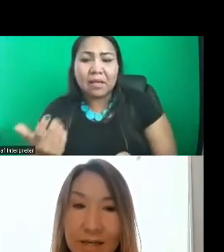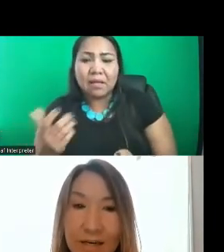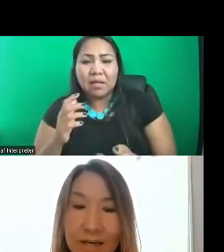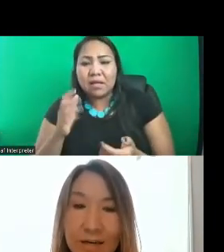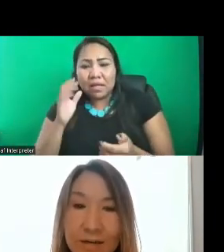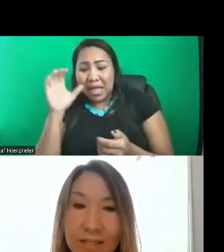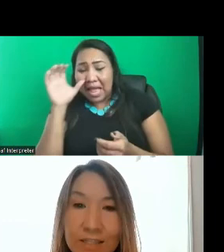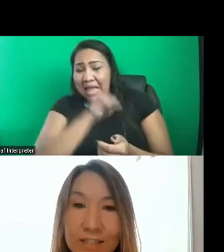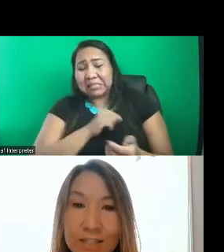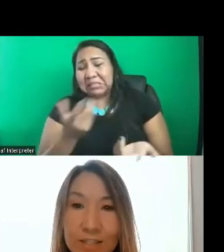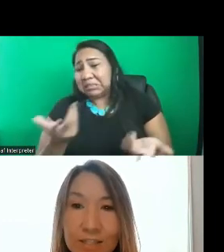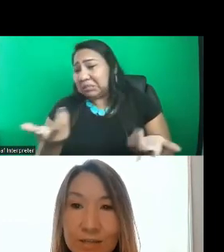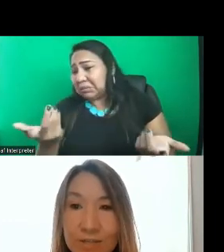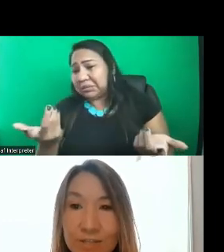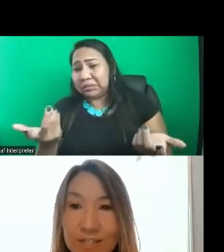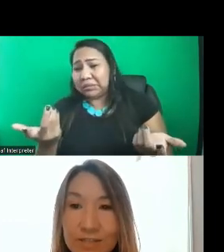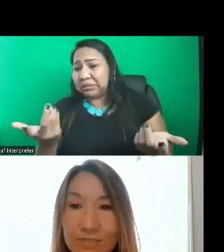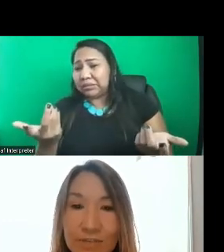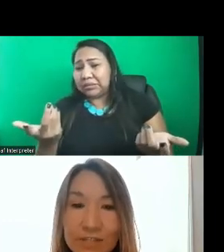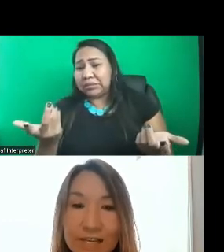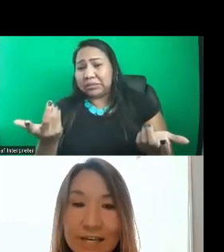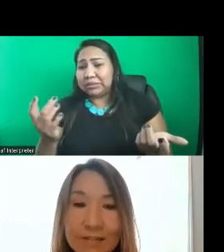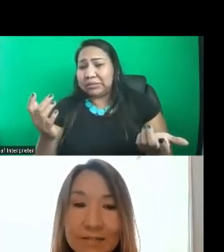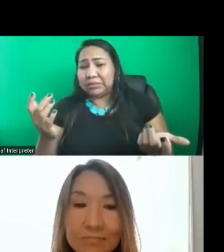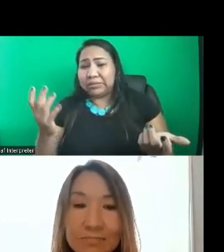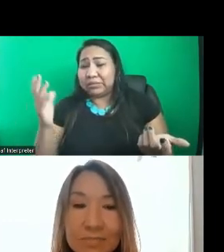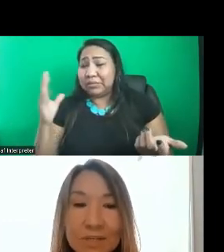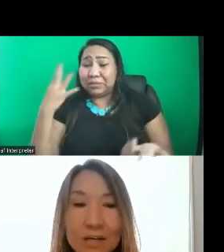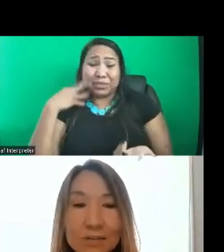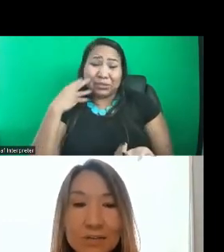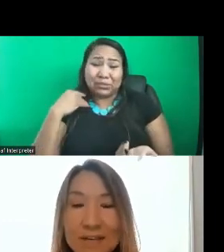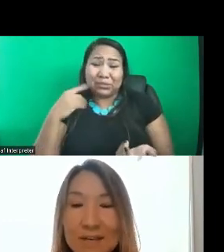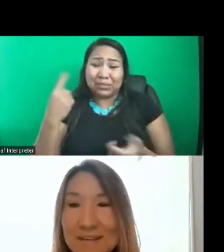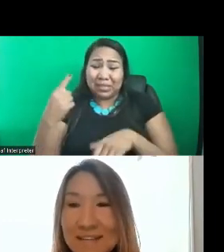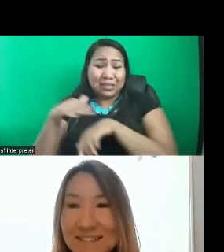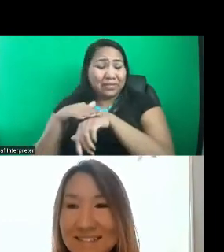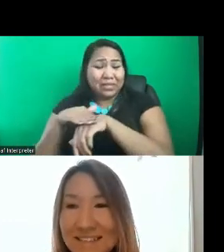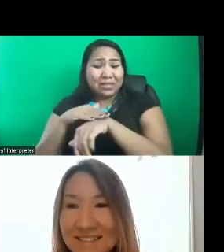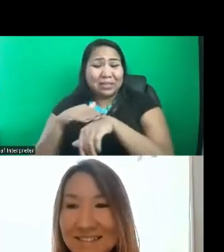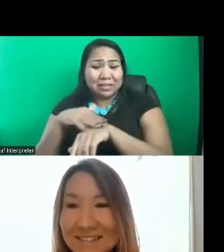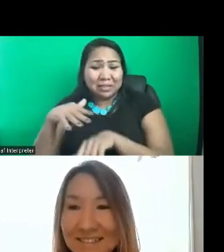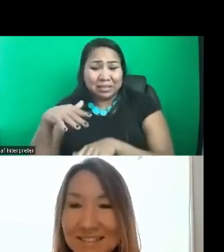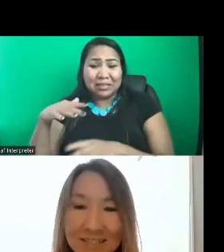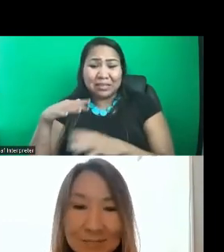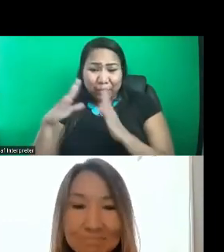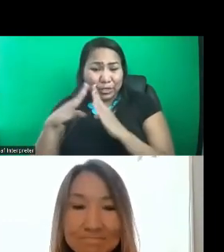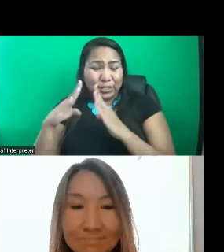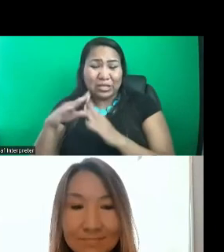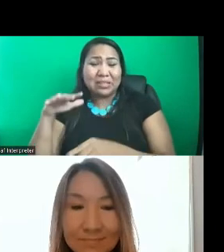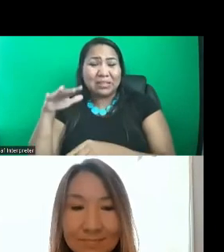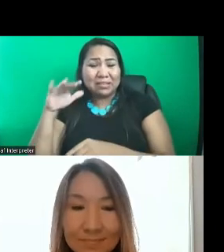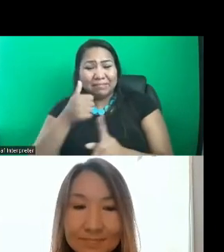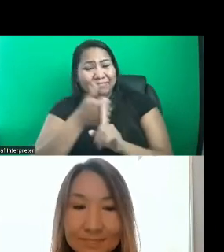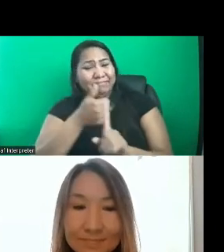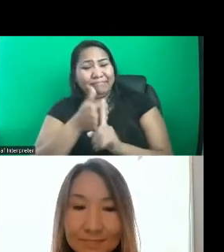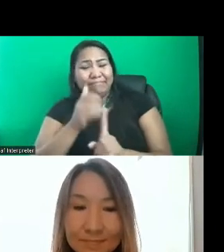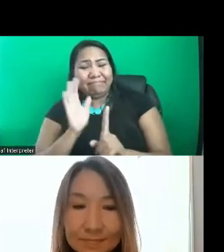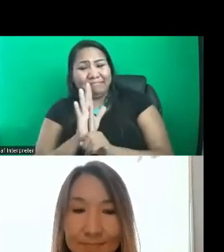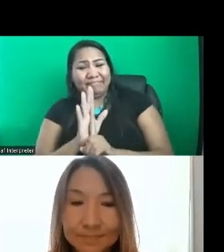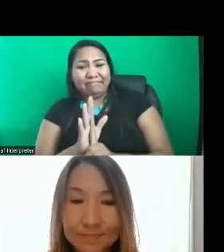experiencing Indigenous communities firsthand, also like Megan said.